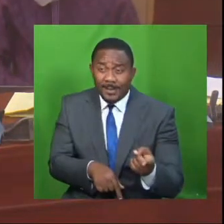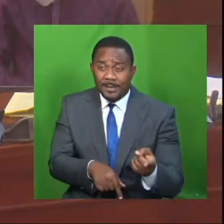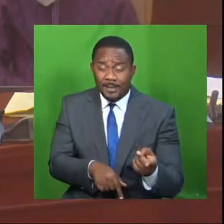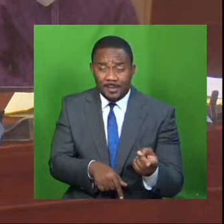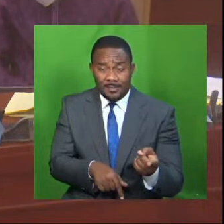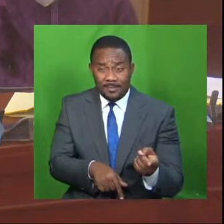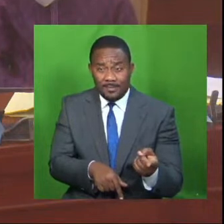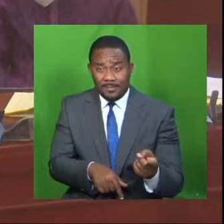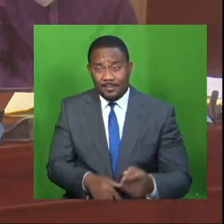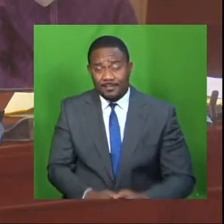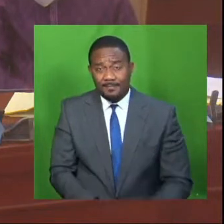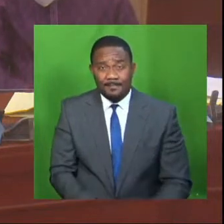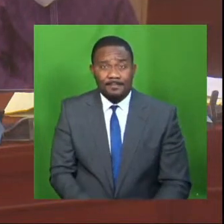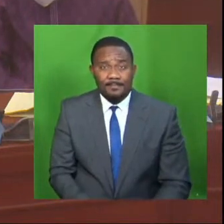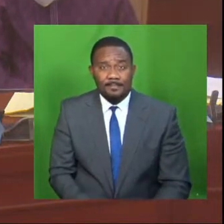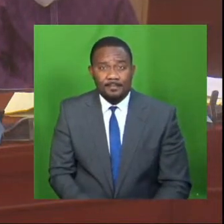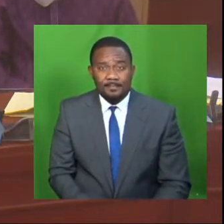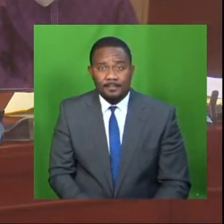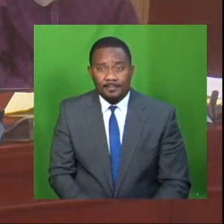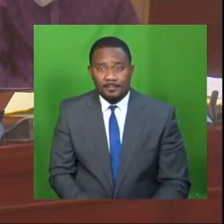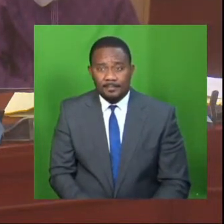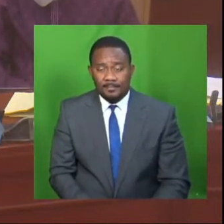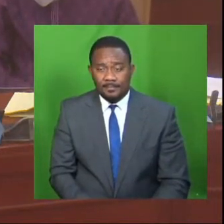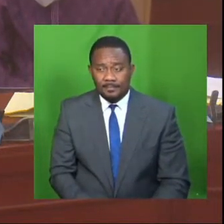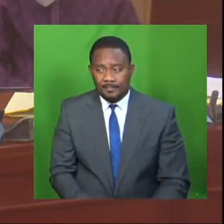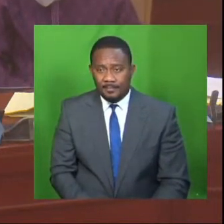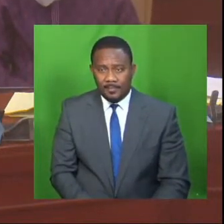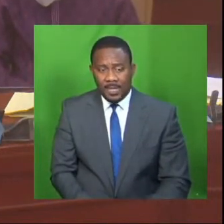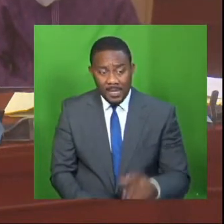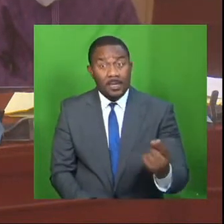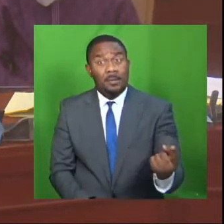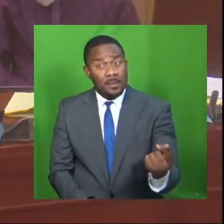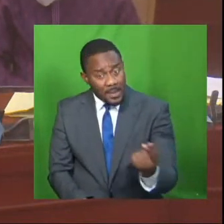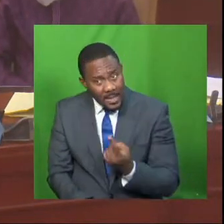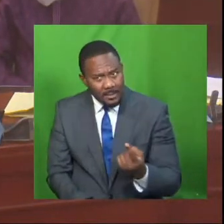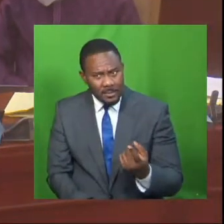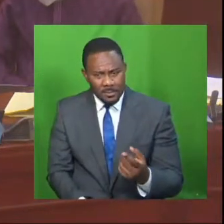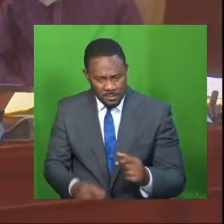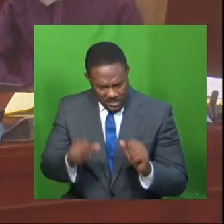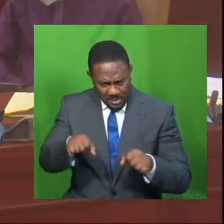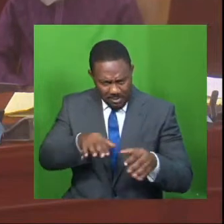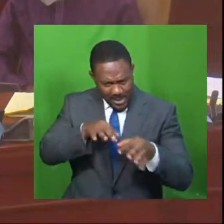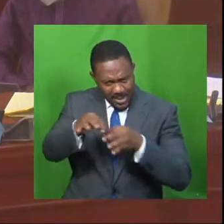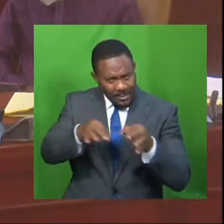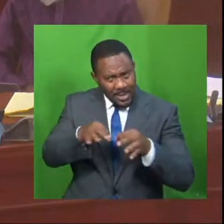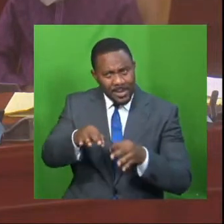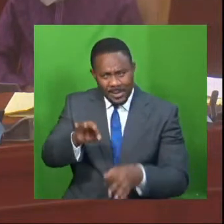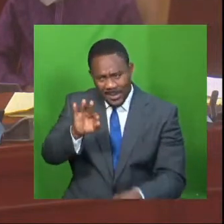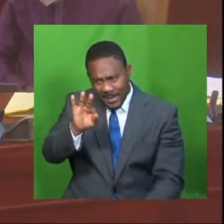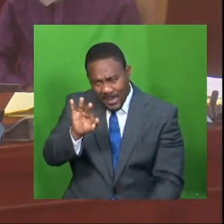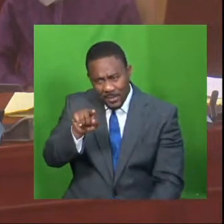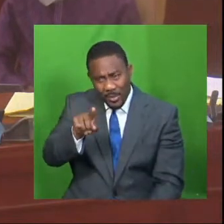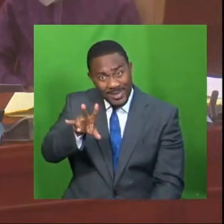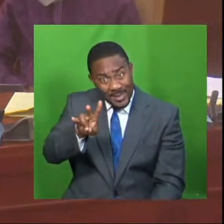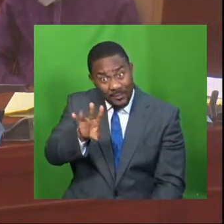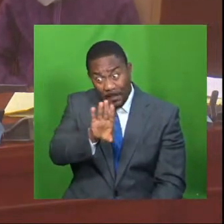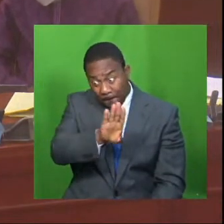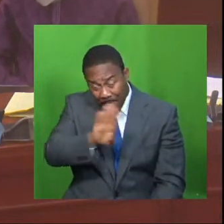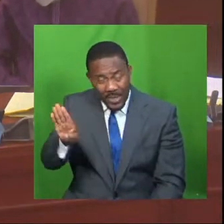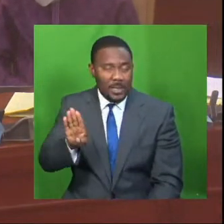Bank, 10 billion from Bank of Ghana, and 200 million from Stabilization Fund. So, Mr. Speaker, you were right when